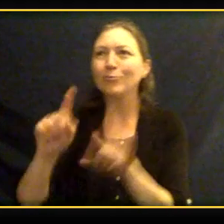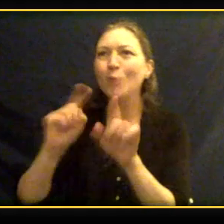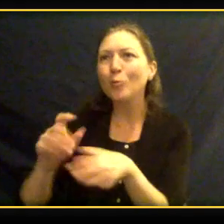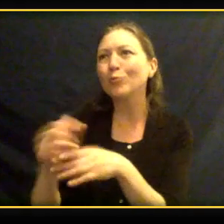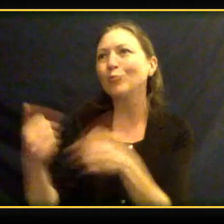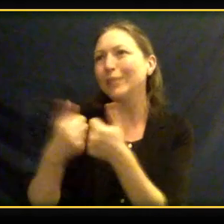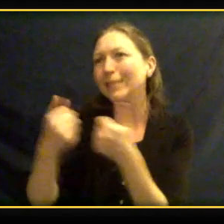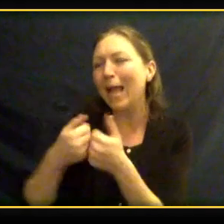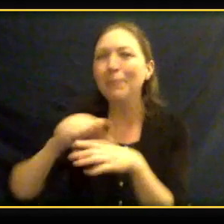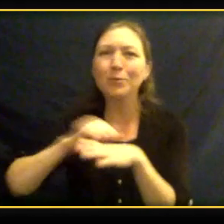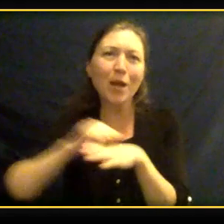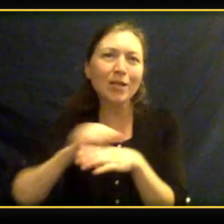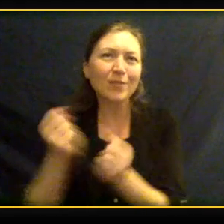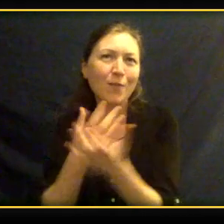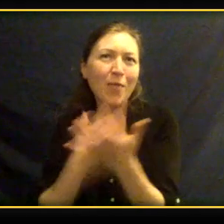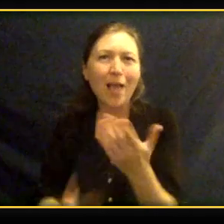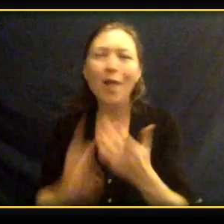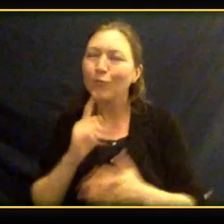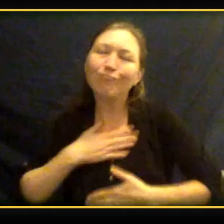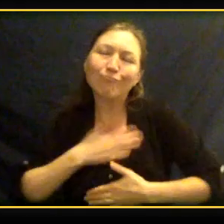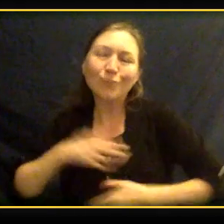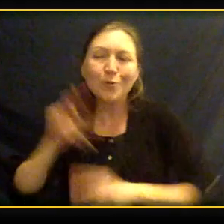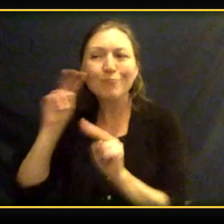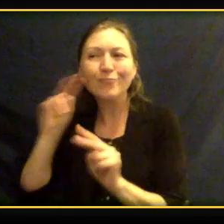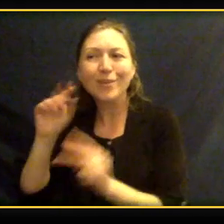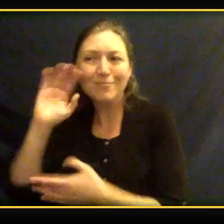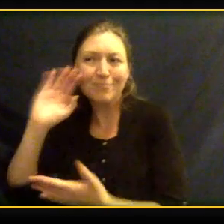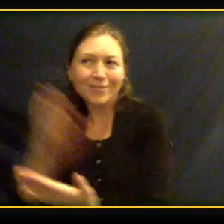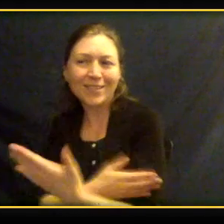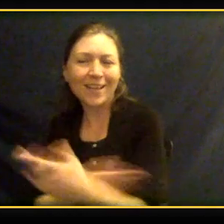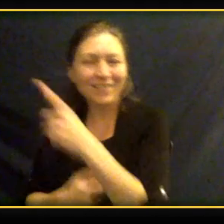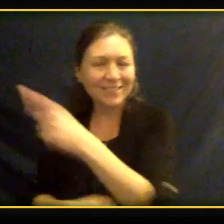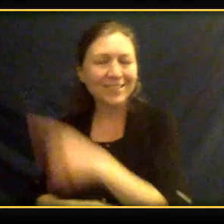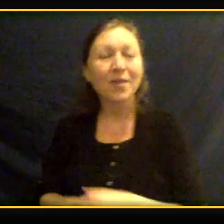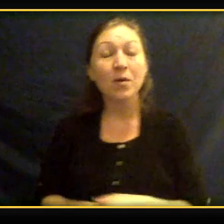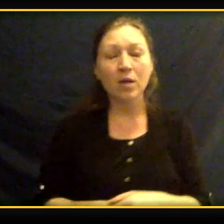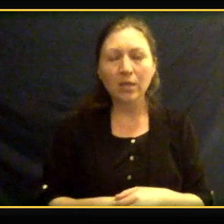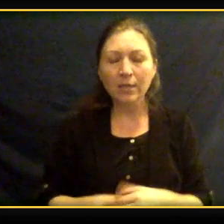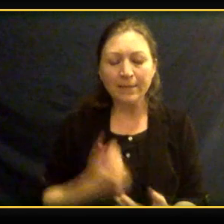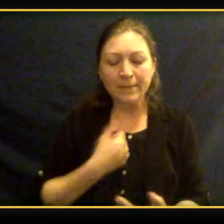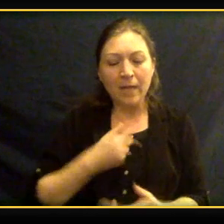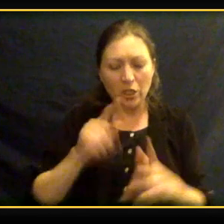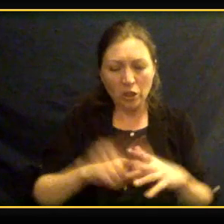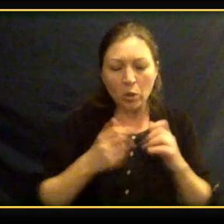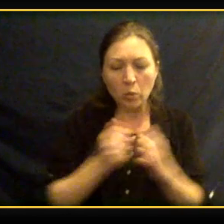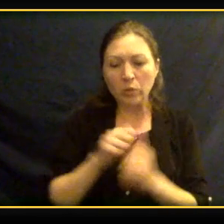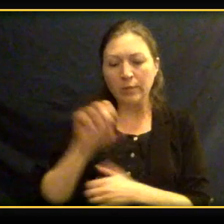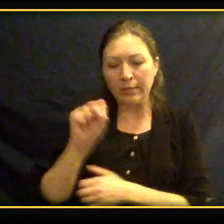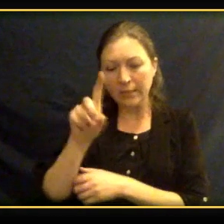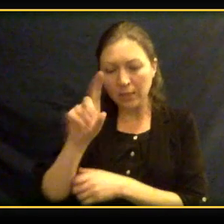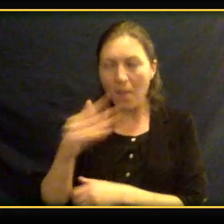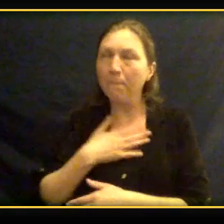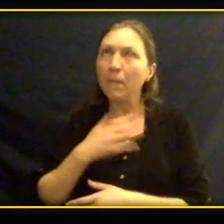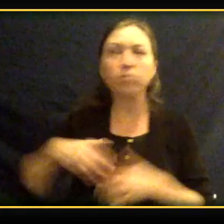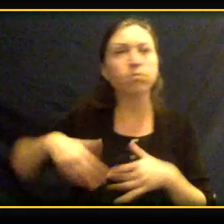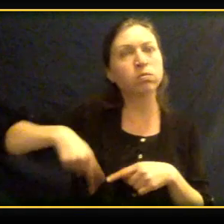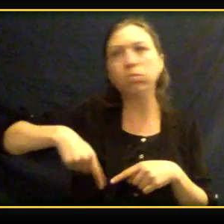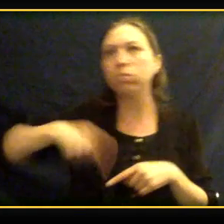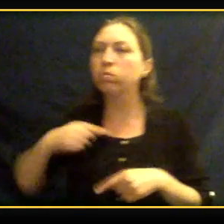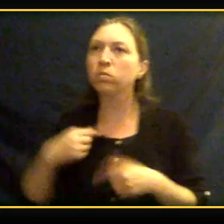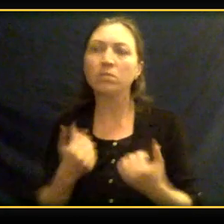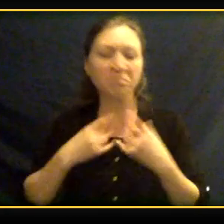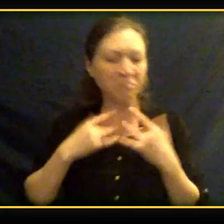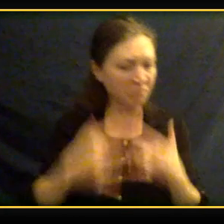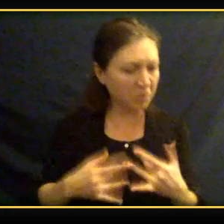to watch him. When I started working with Starkloff, my anxiety and my depression were overwhelming to me, and I wasn't